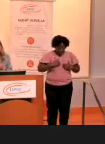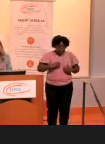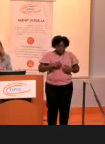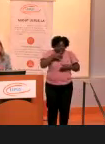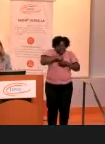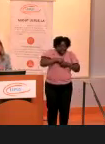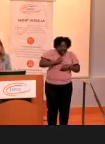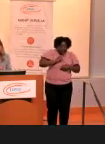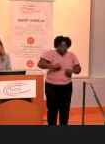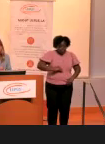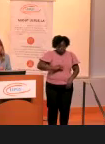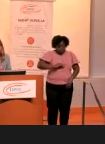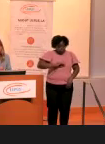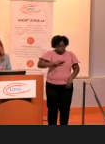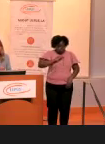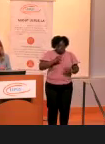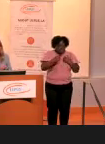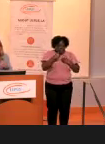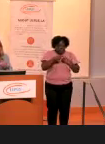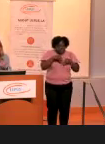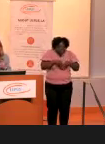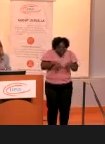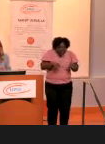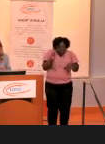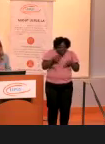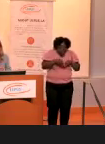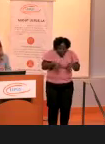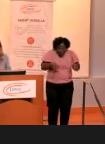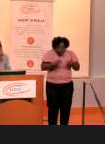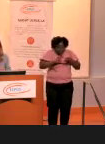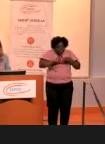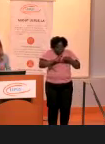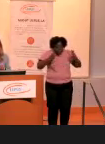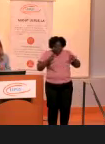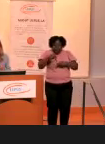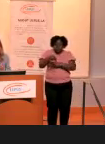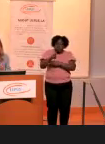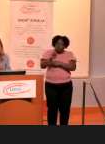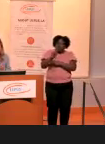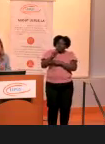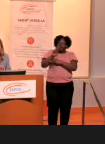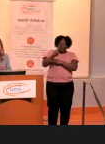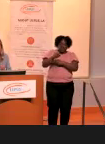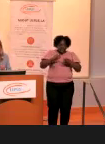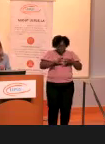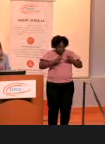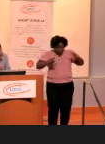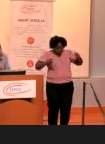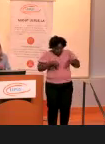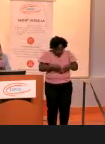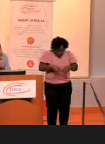you're peeing out protein in your urine, the protein in the blood goes down. Then that's on your blood test. You'll see that